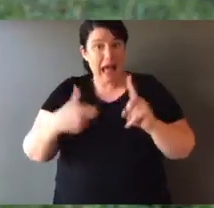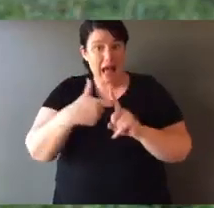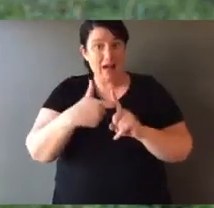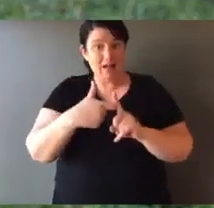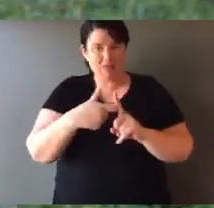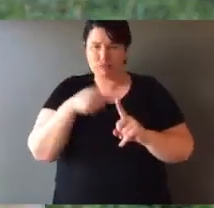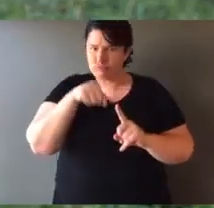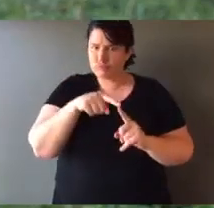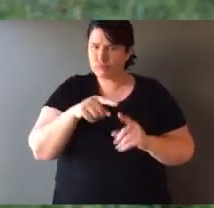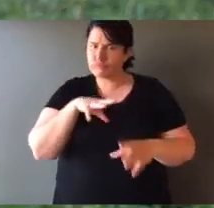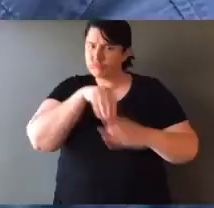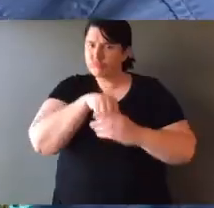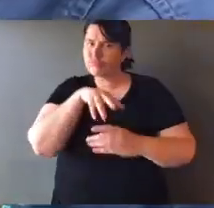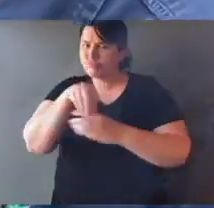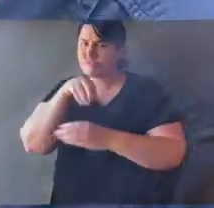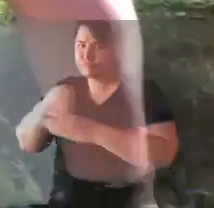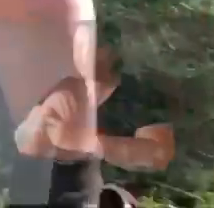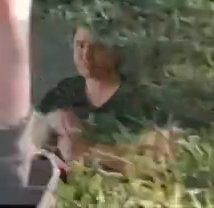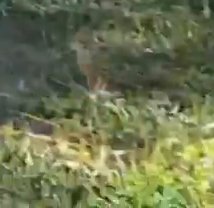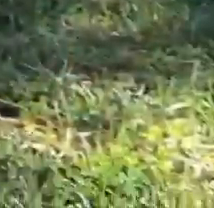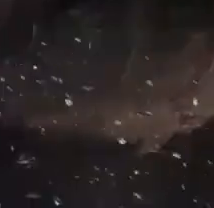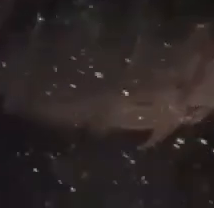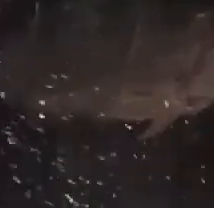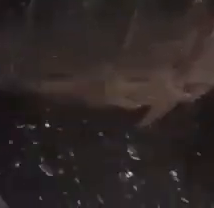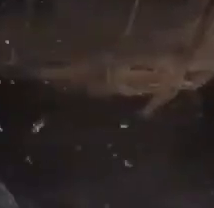that includes fencing.